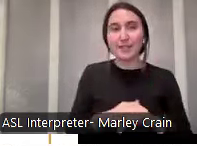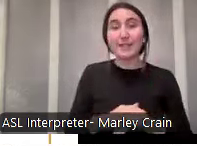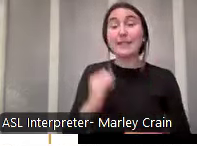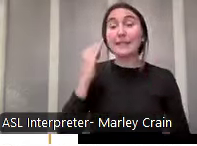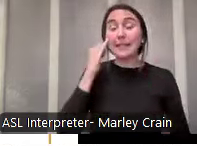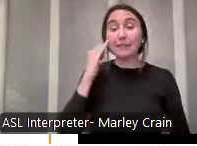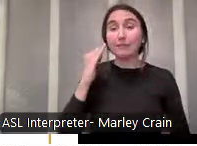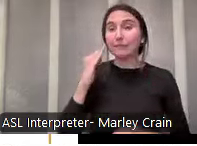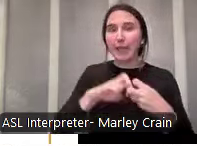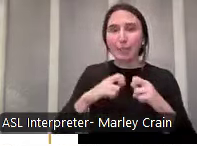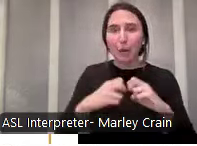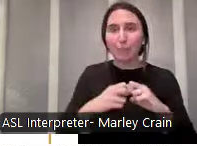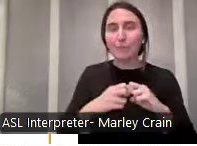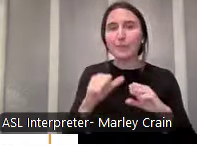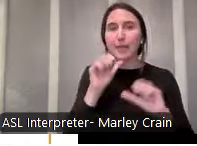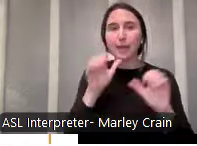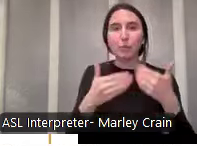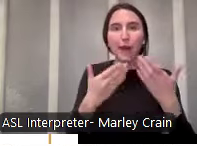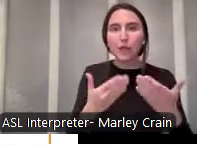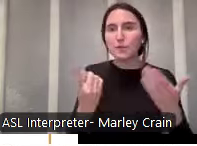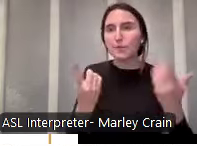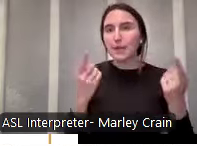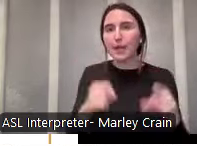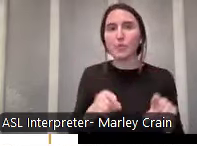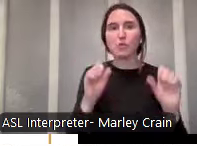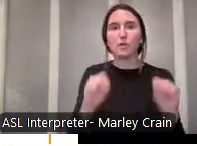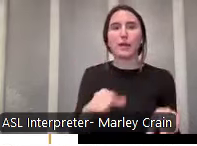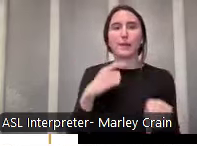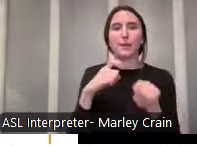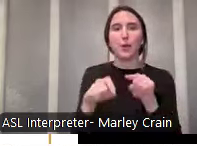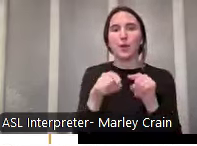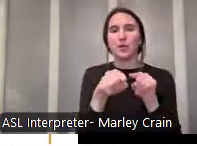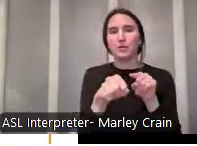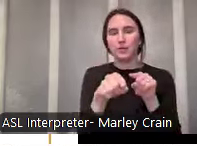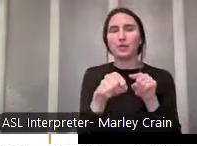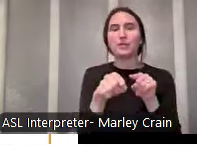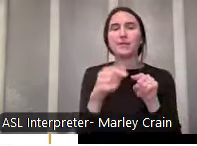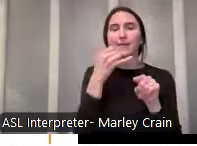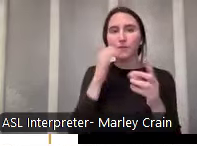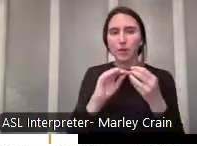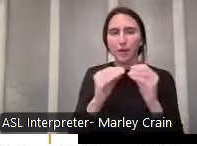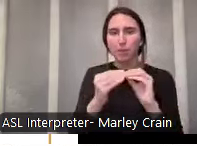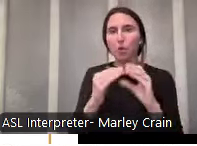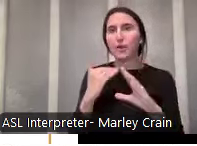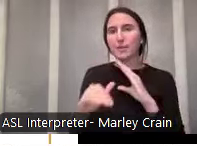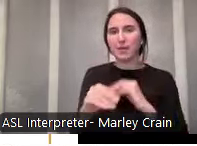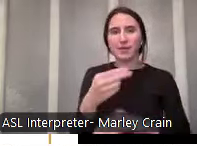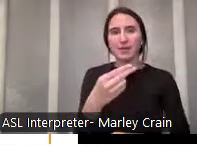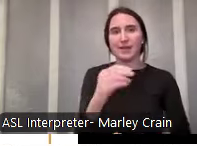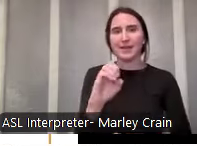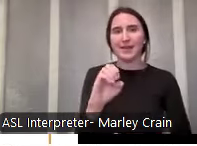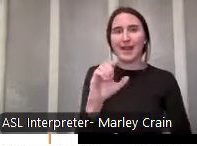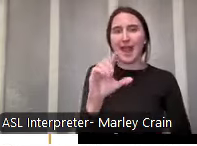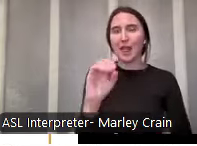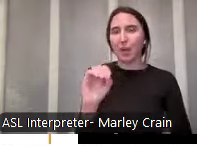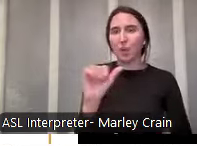hello@schools.nyc.gov or call a complaint line. And sometimes the school just needs help getting the resources. So they don't know how to do it, and